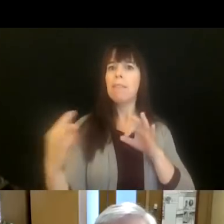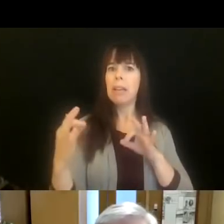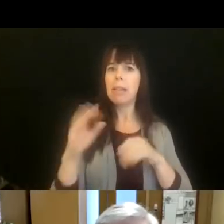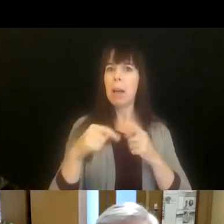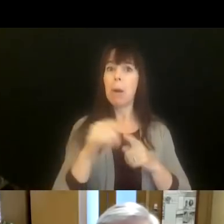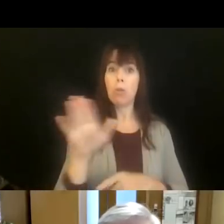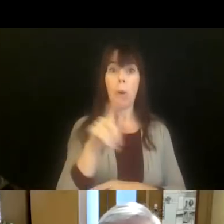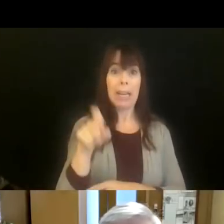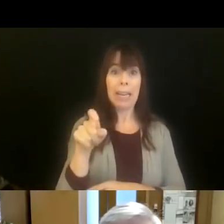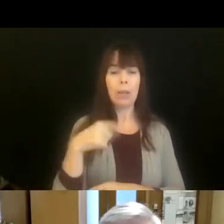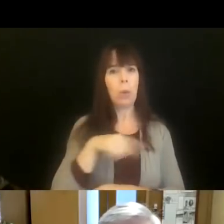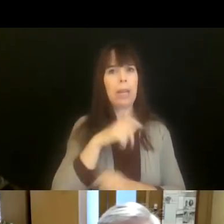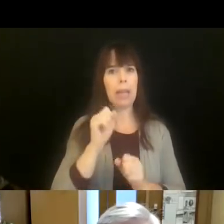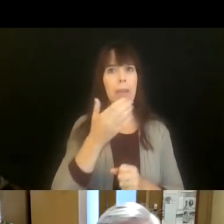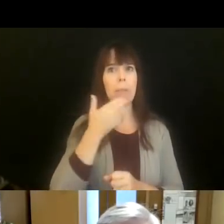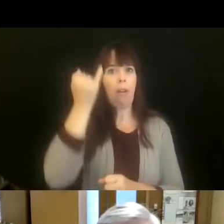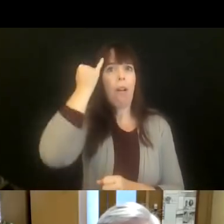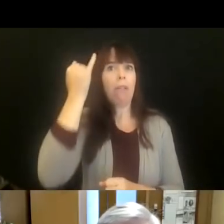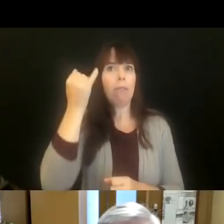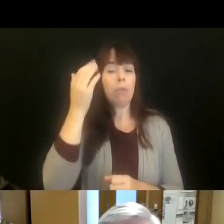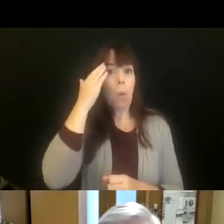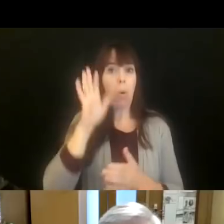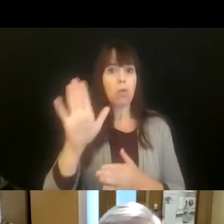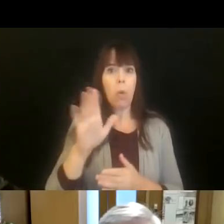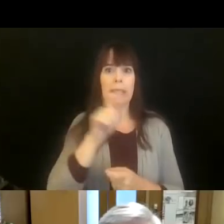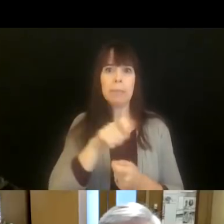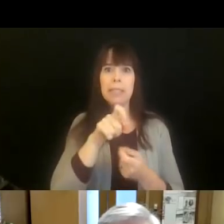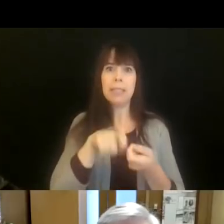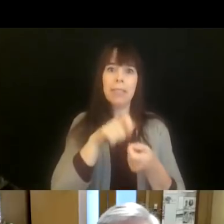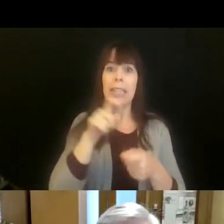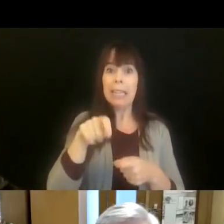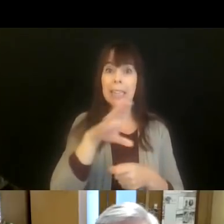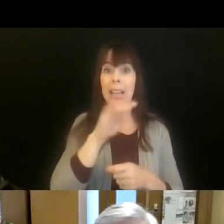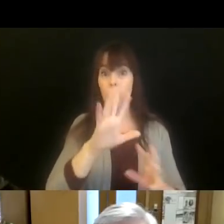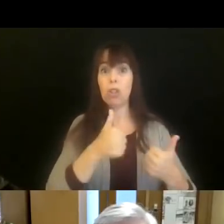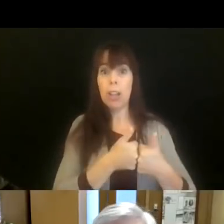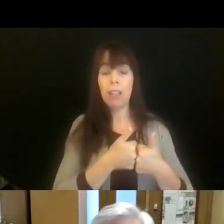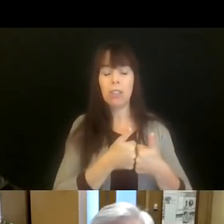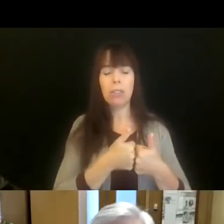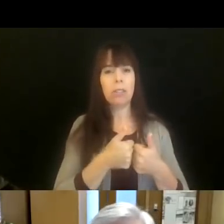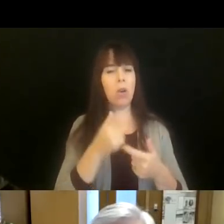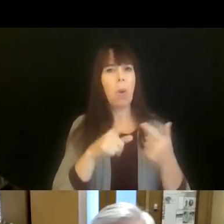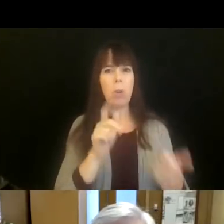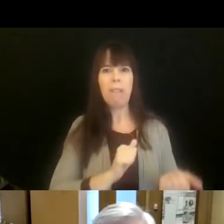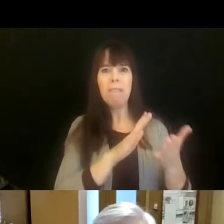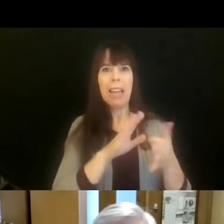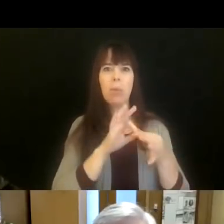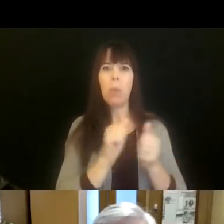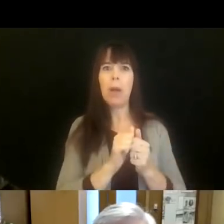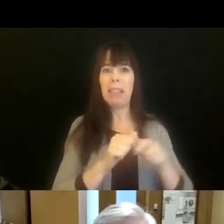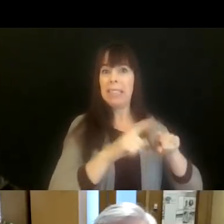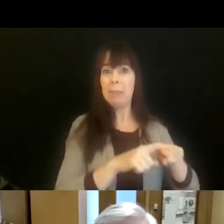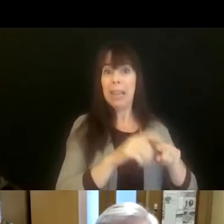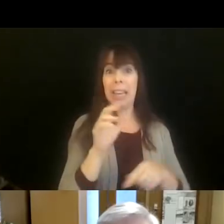could better understand the specific issues and challenges that you face, particularly around dependent care and family